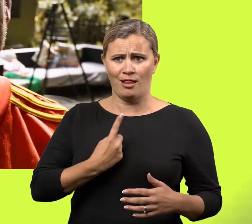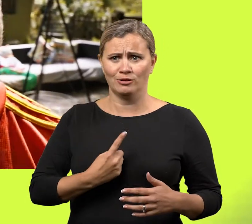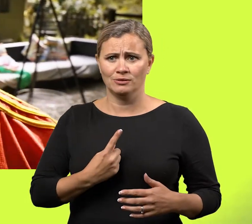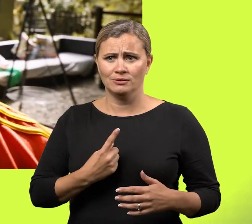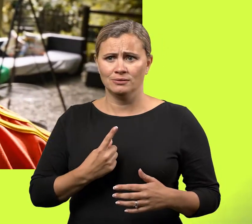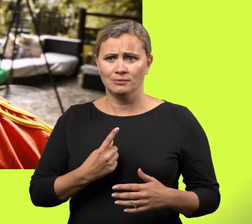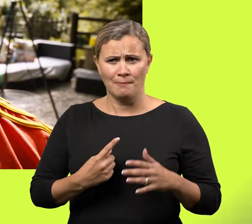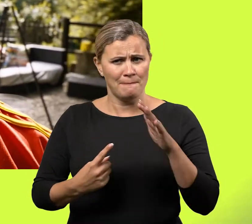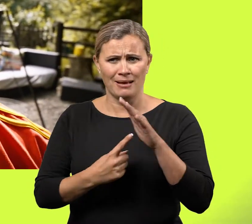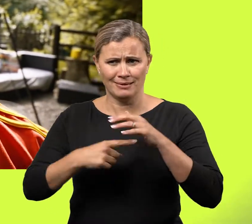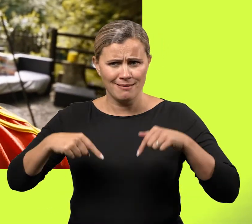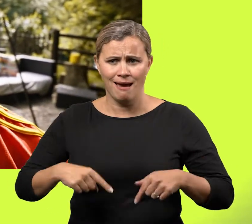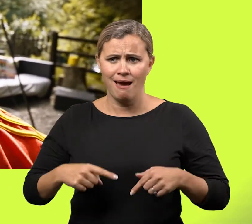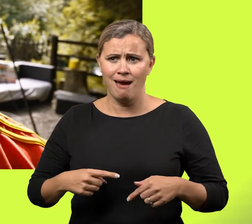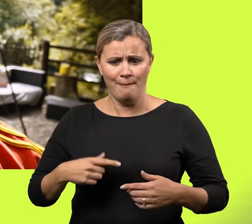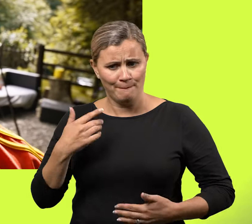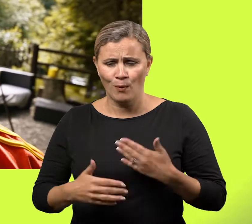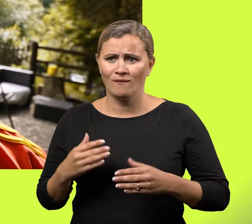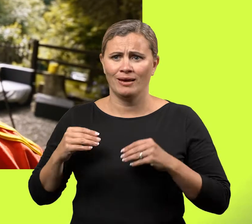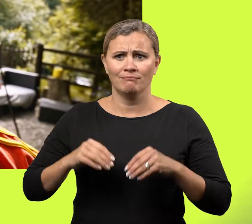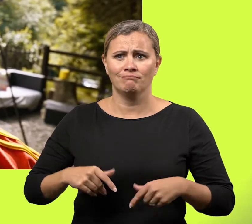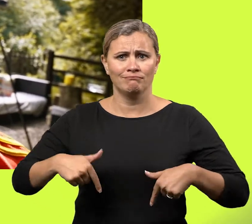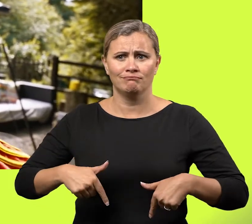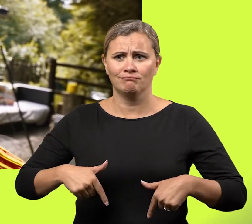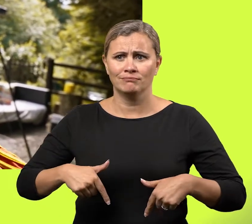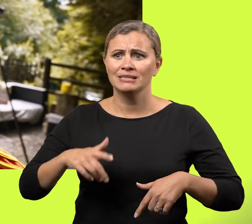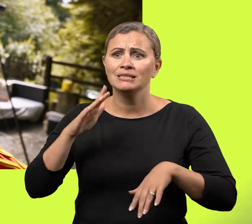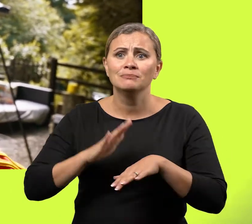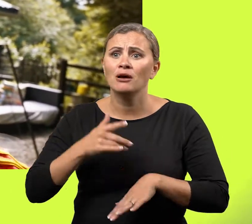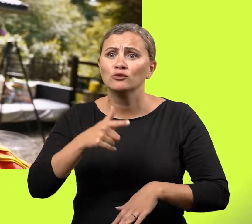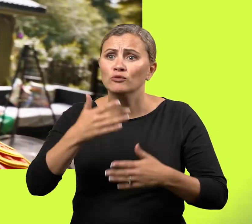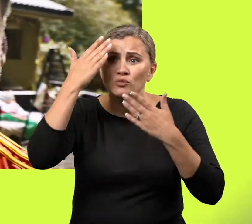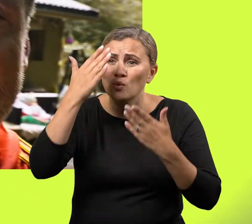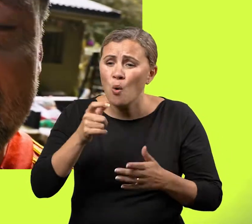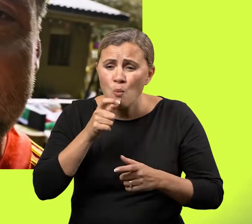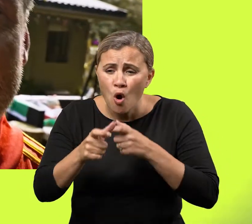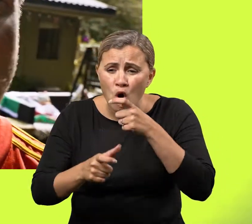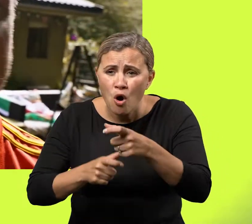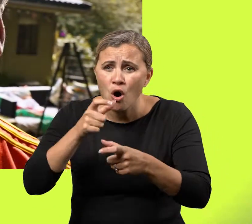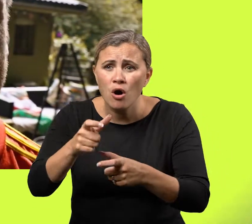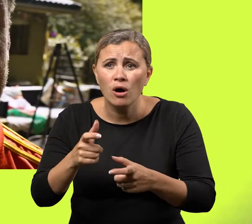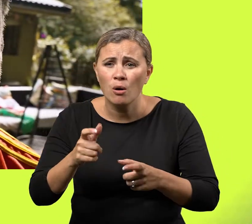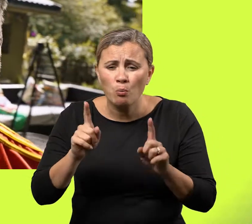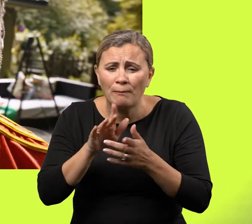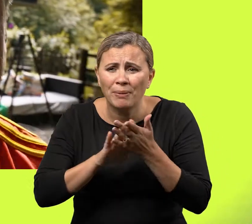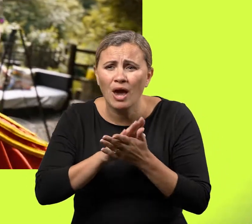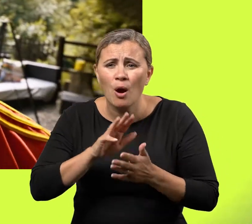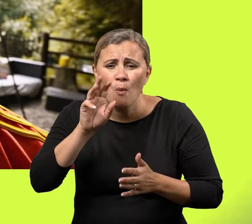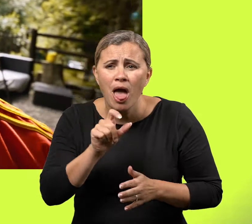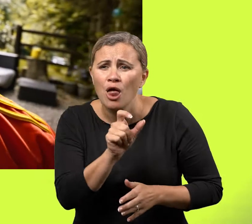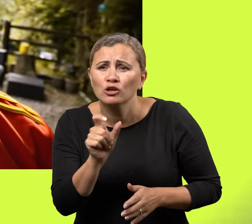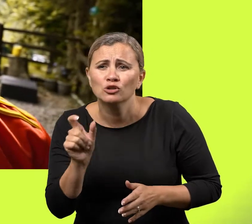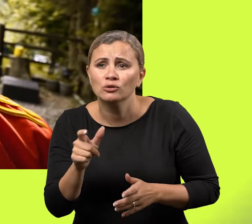is what matters in here. Mewn fan hyn. So it doesn't matter if you don't know what the words are or what they mean. You